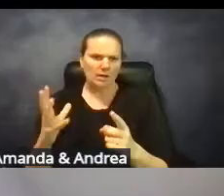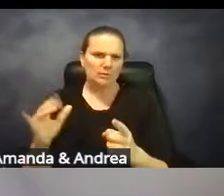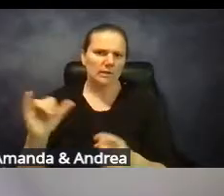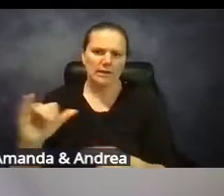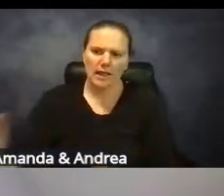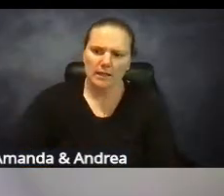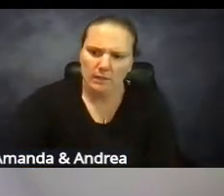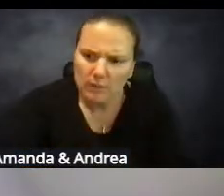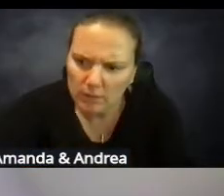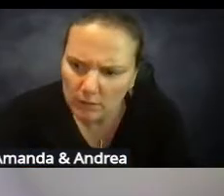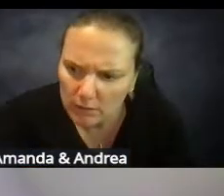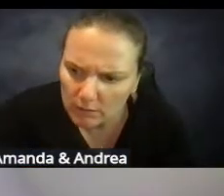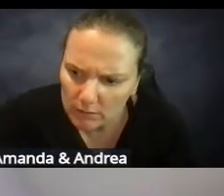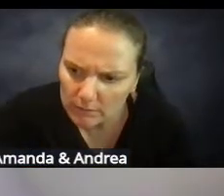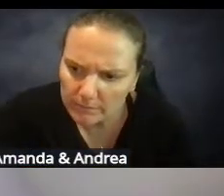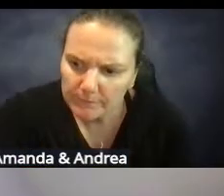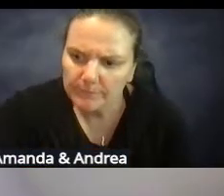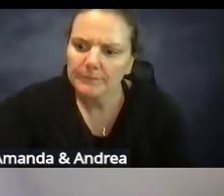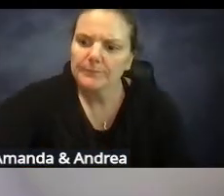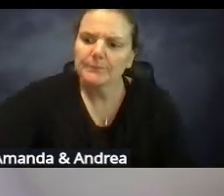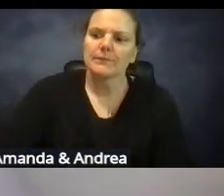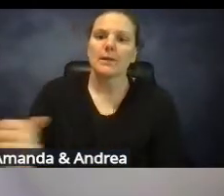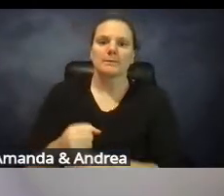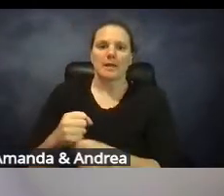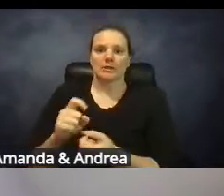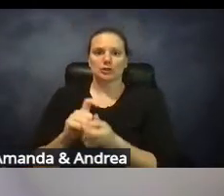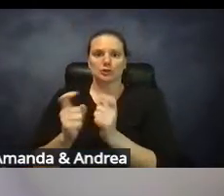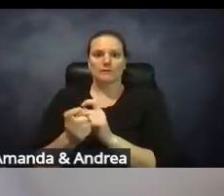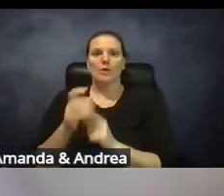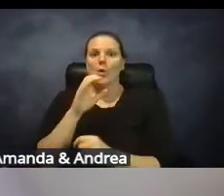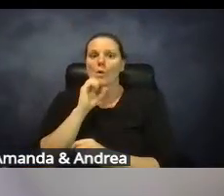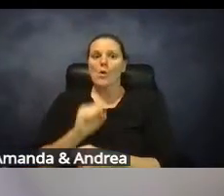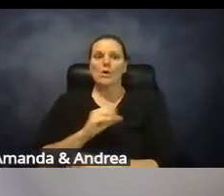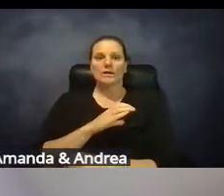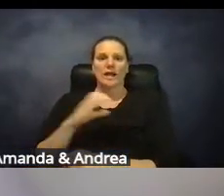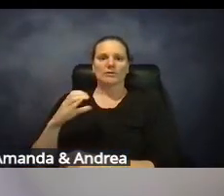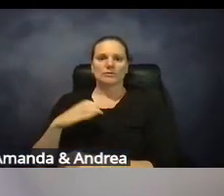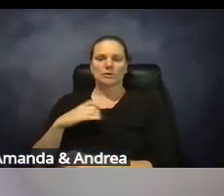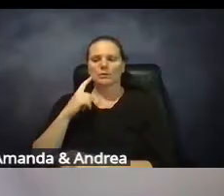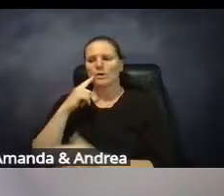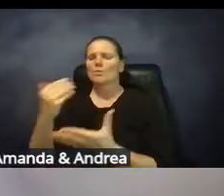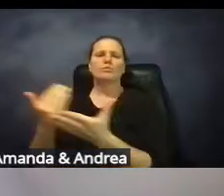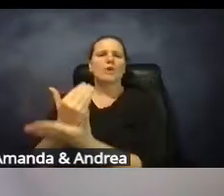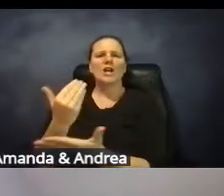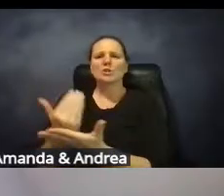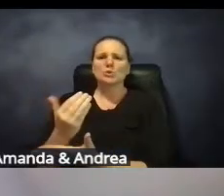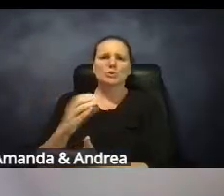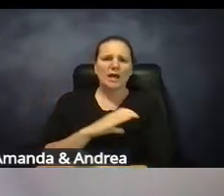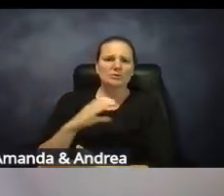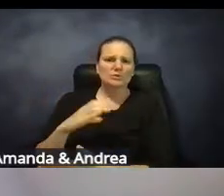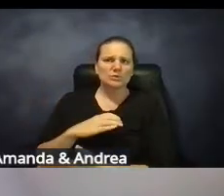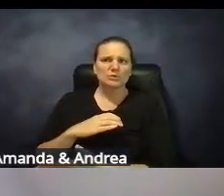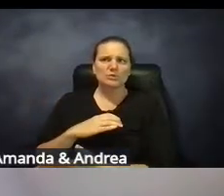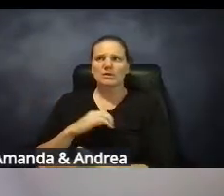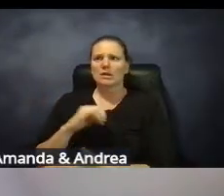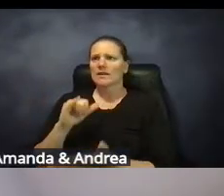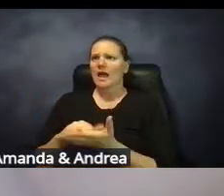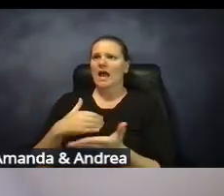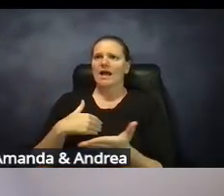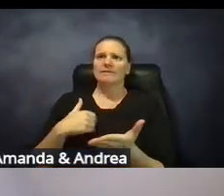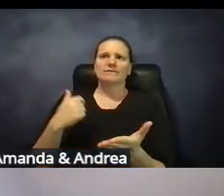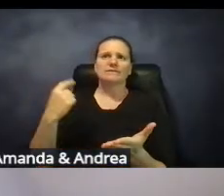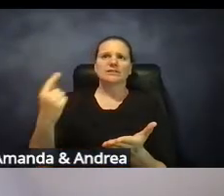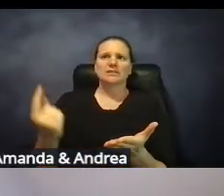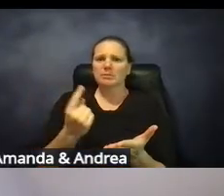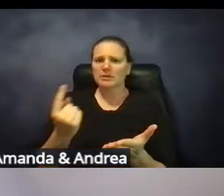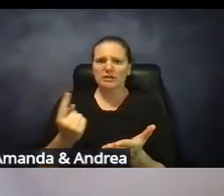you had to make that shift from the old council to a totally brand new council? Was there any things in there